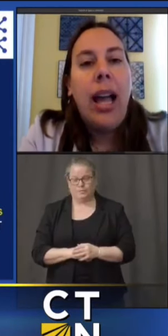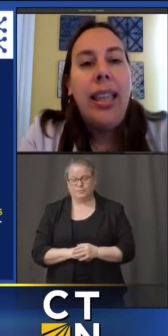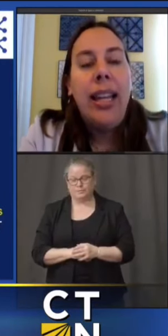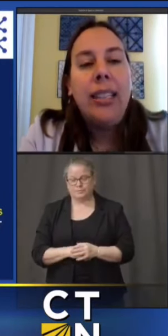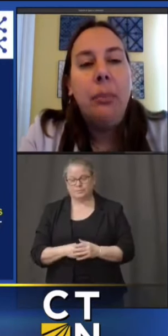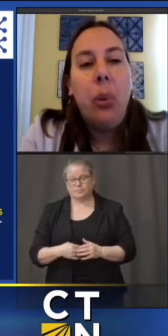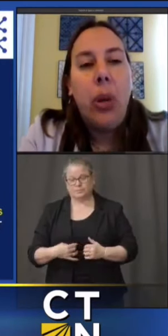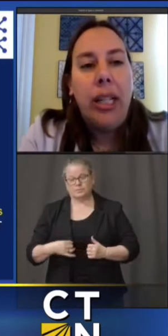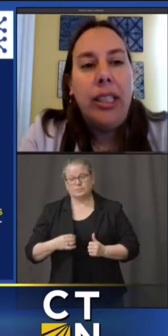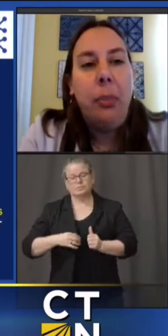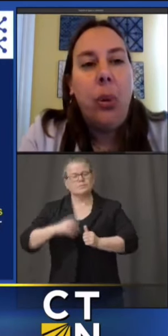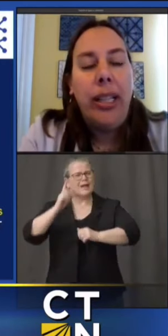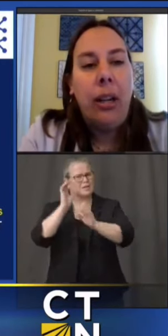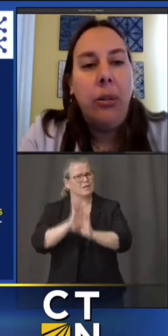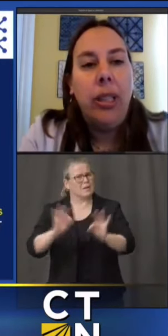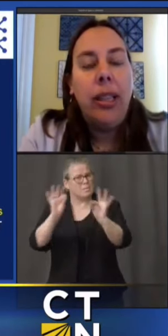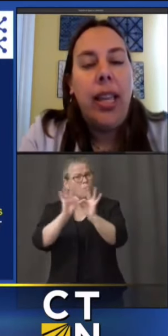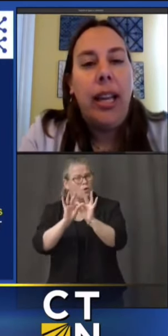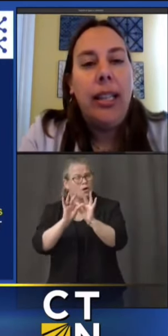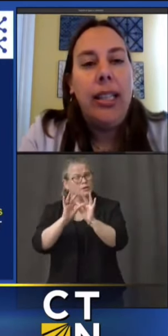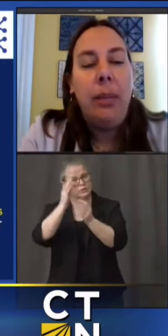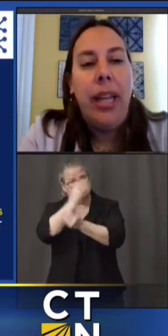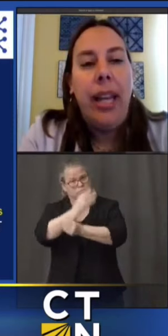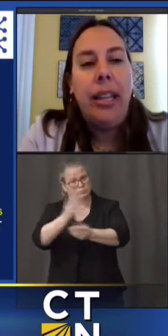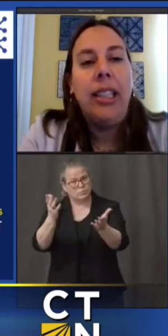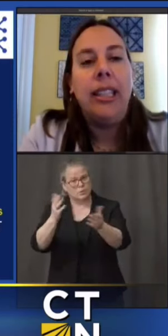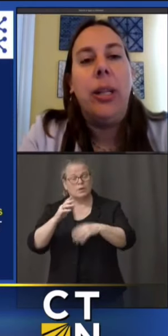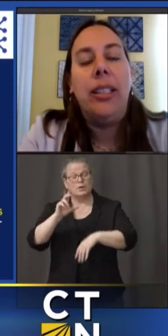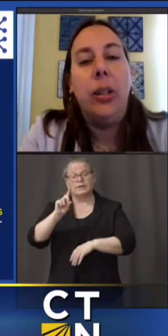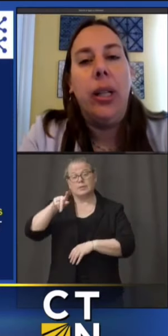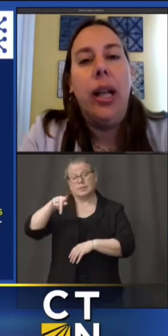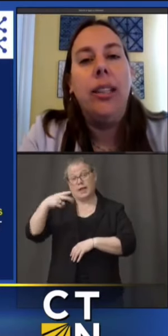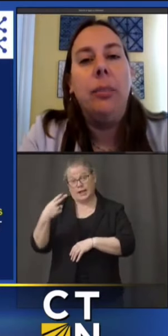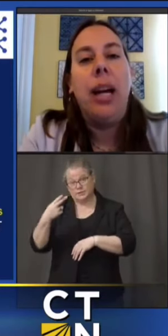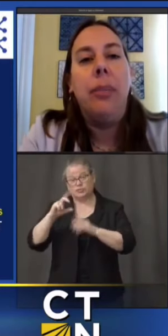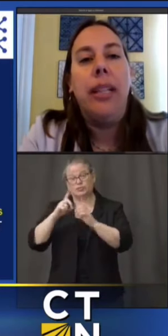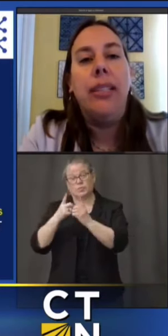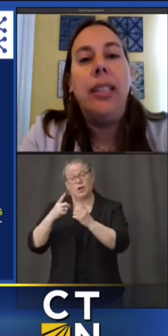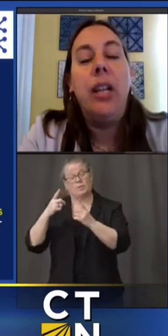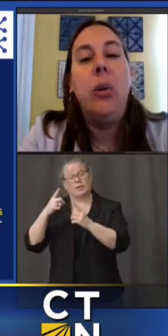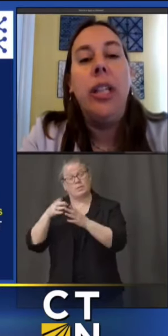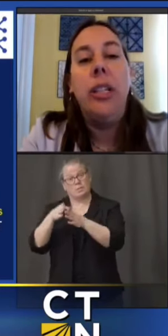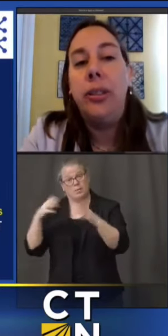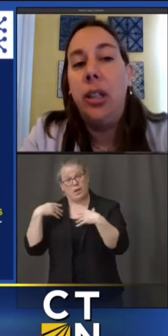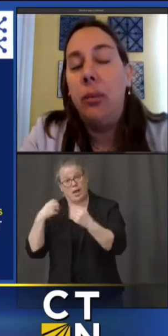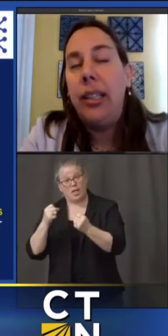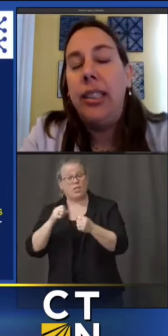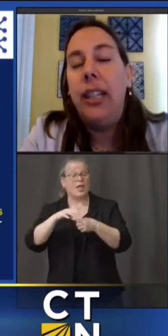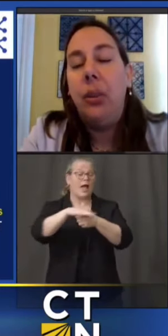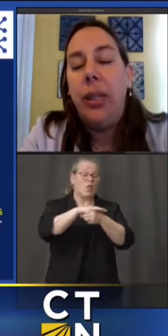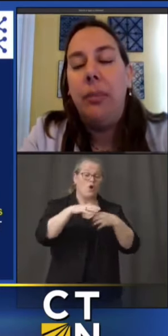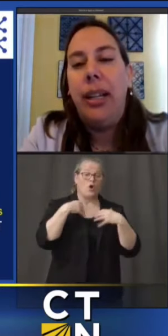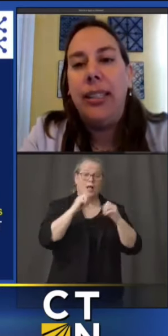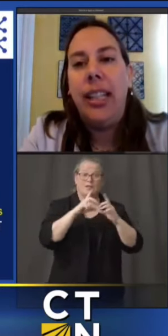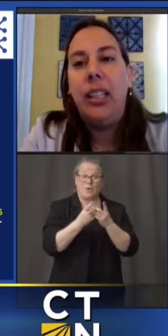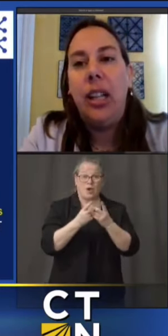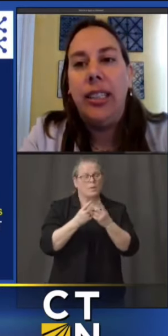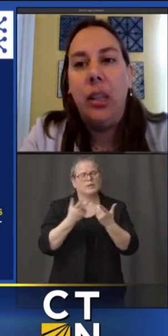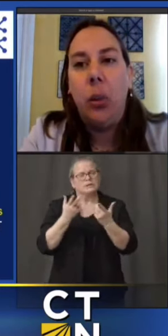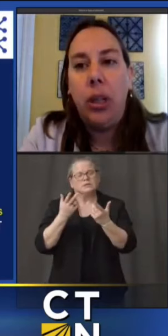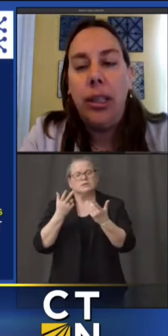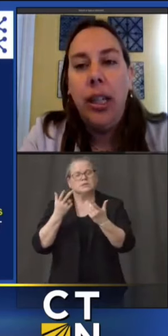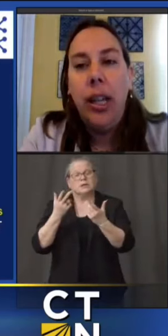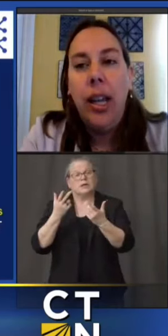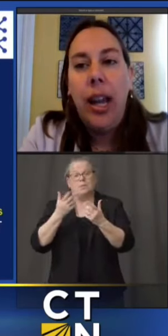I think it's important to point out that DPH as well as local health departments can only do so much, even with the best technology in